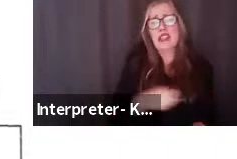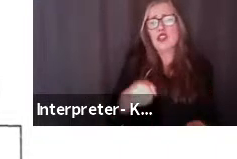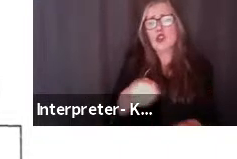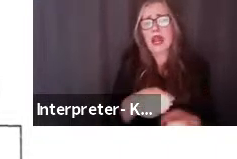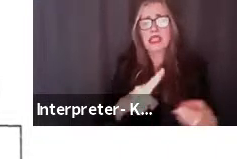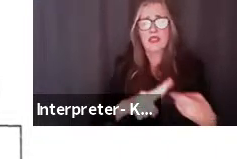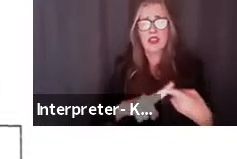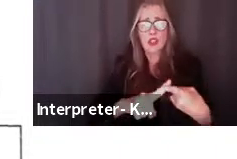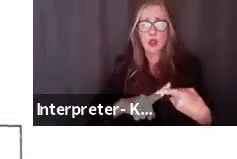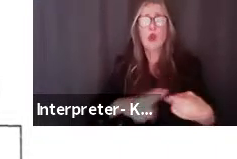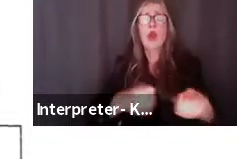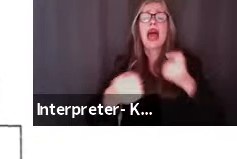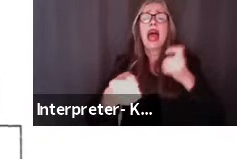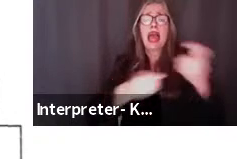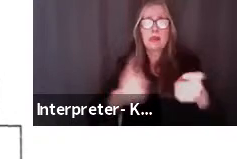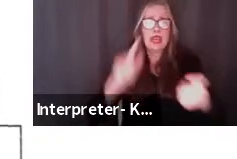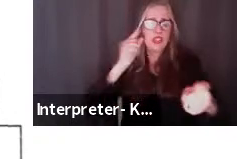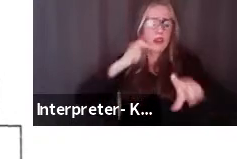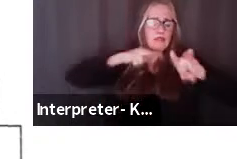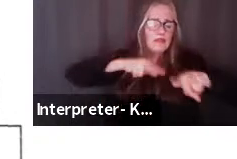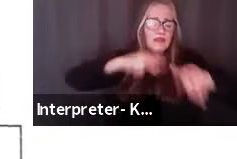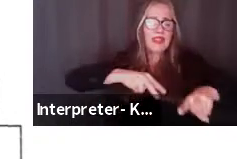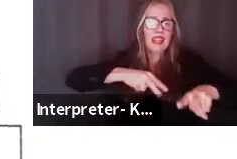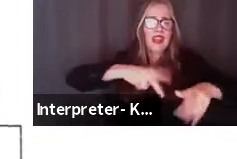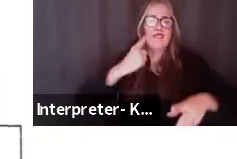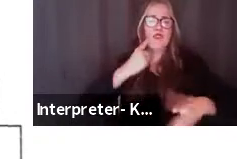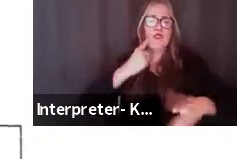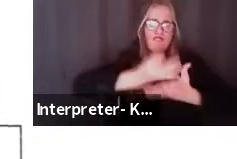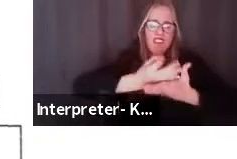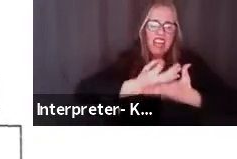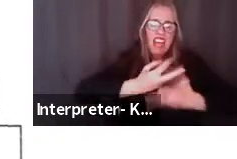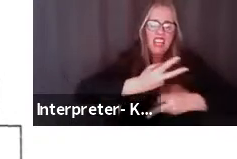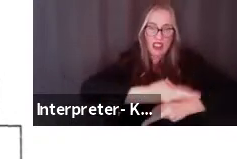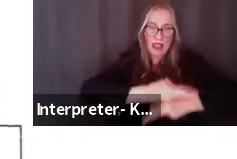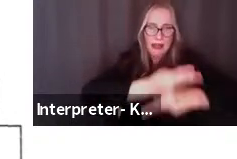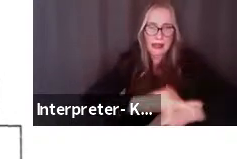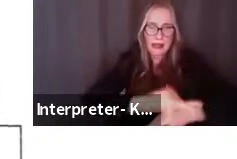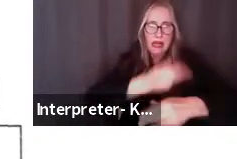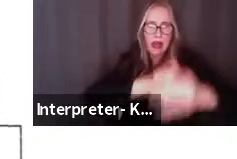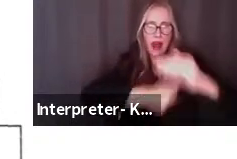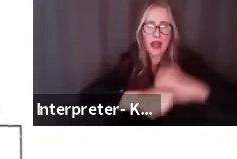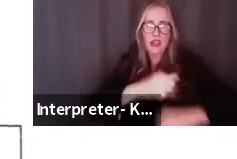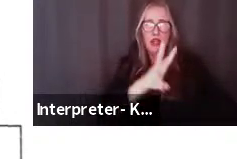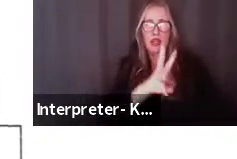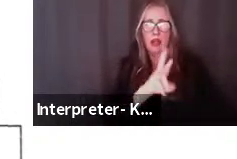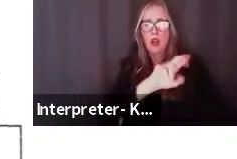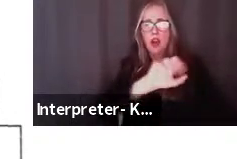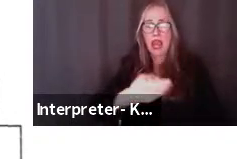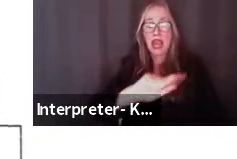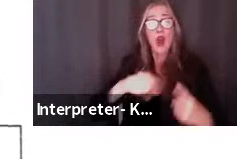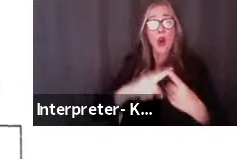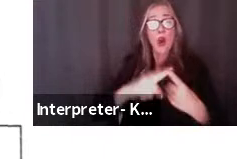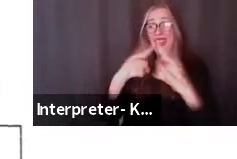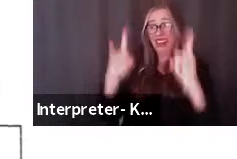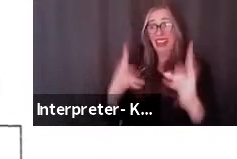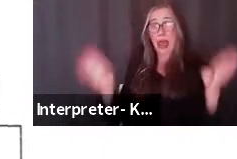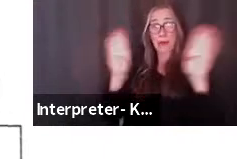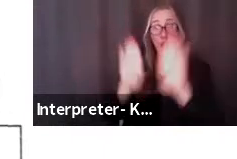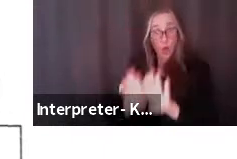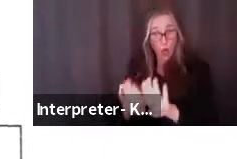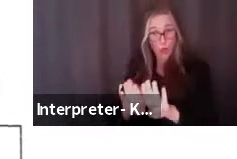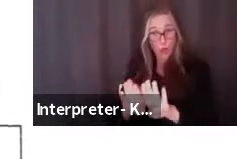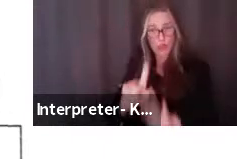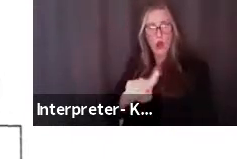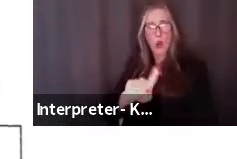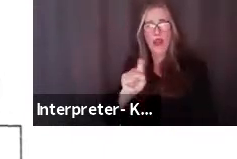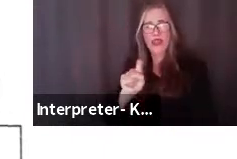financial custody of the wra after the closure of the camp 1322 people